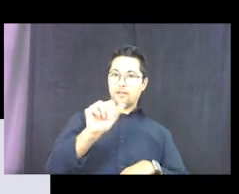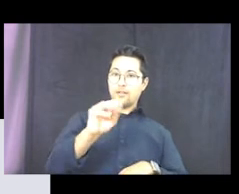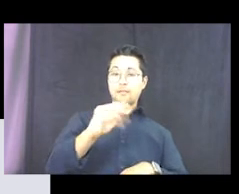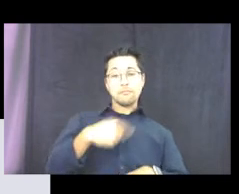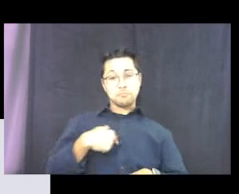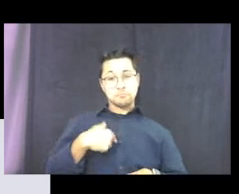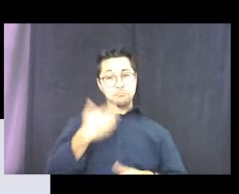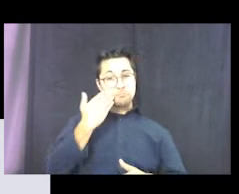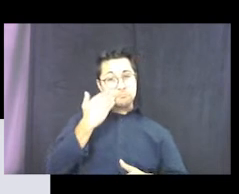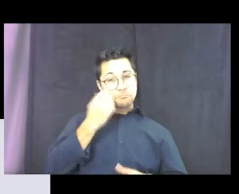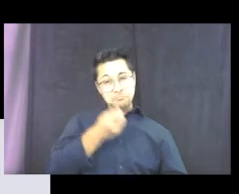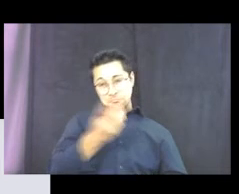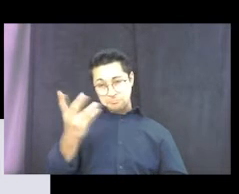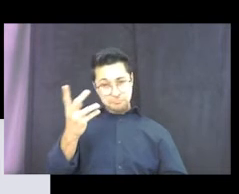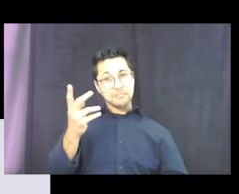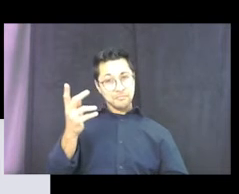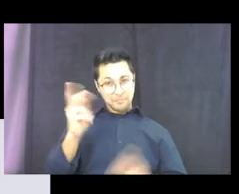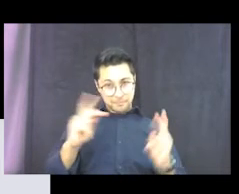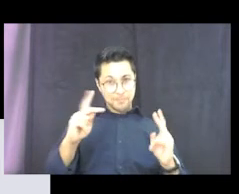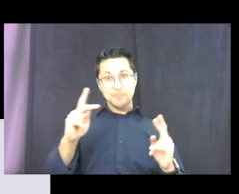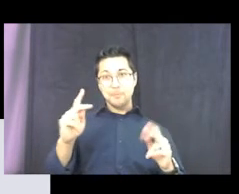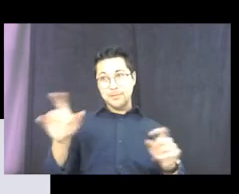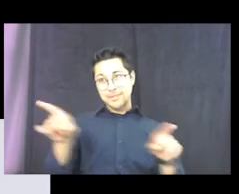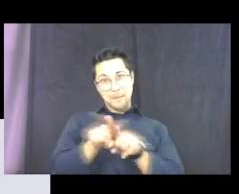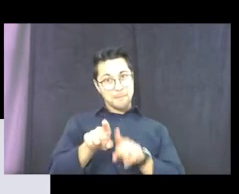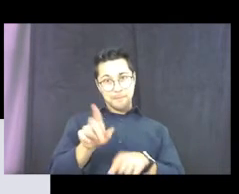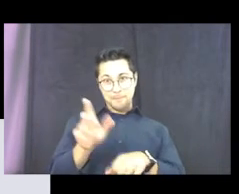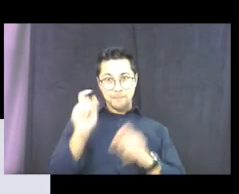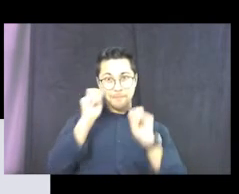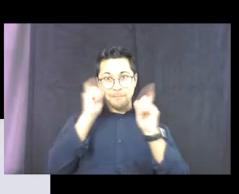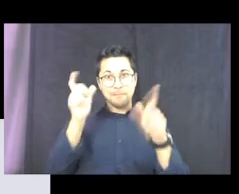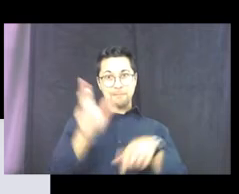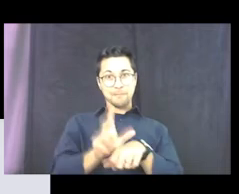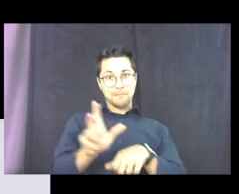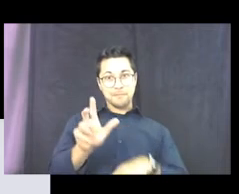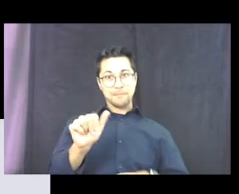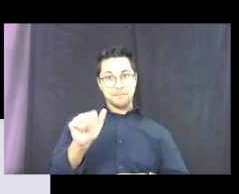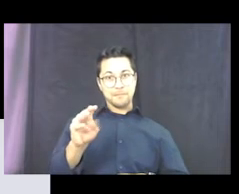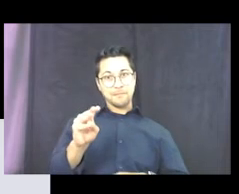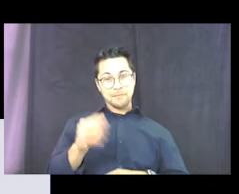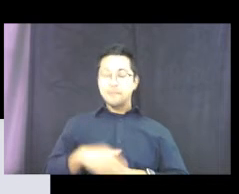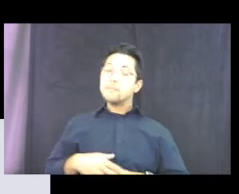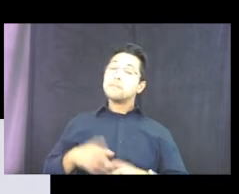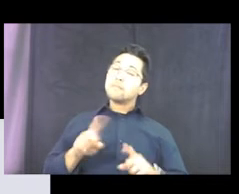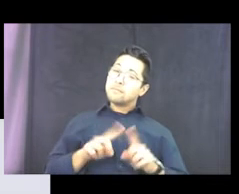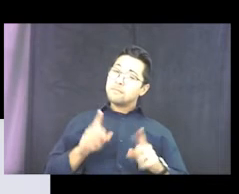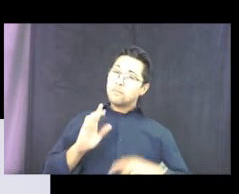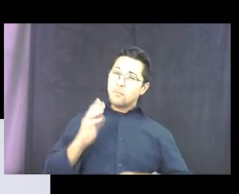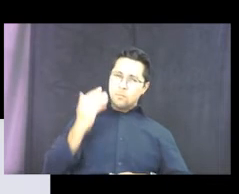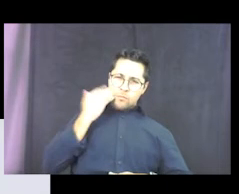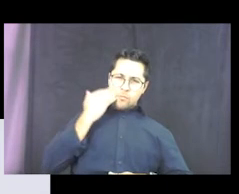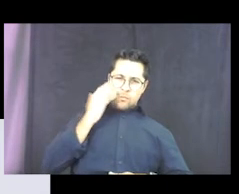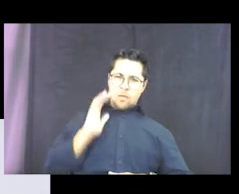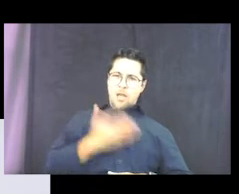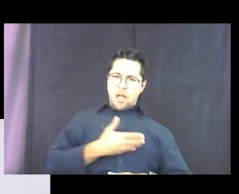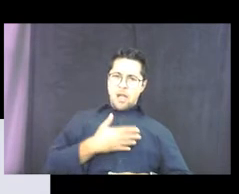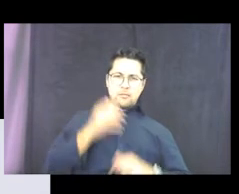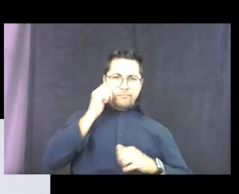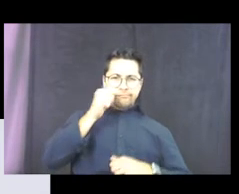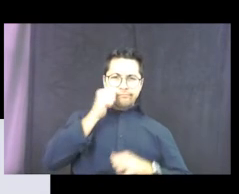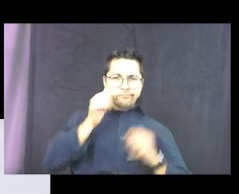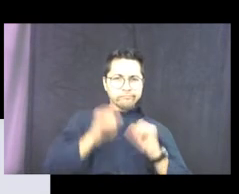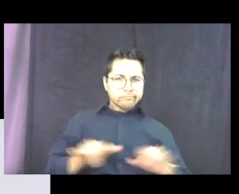you, I know several of those people. But we know our daily routine. But how about that